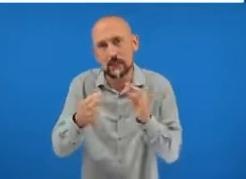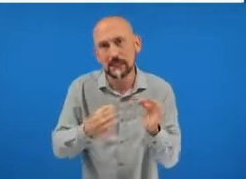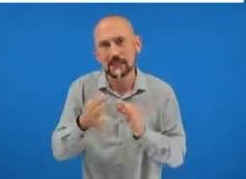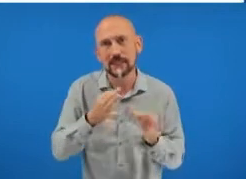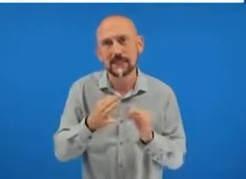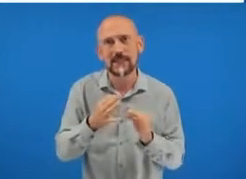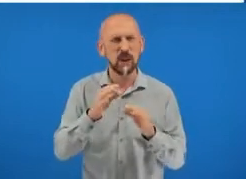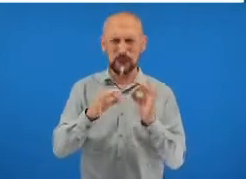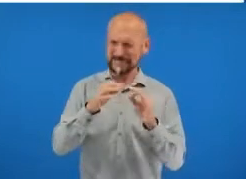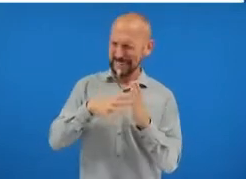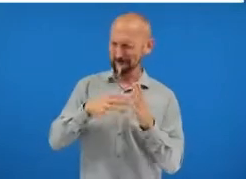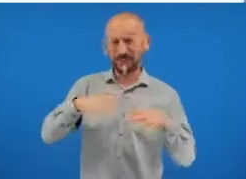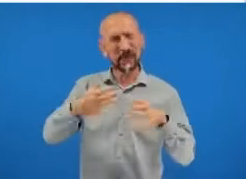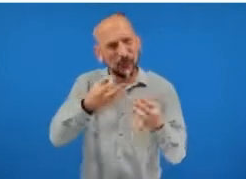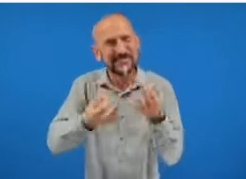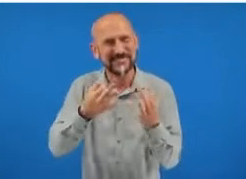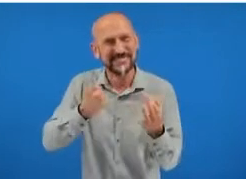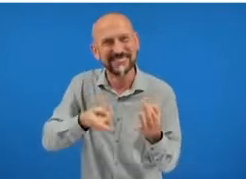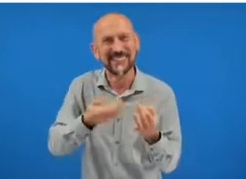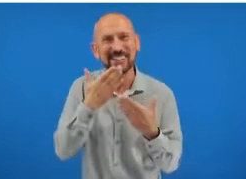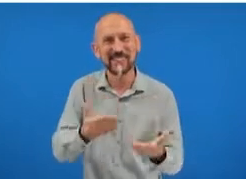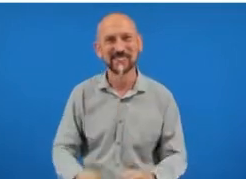brain. Thank you.